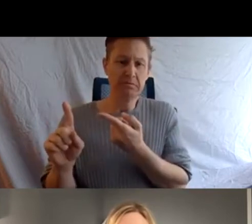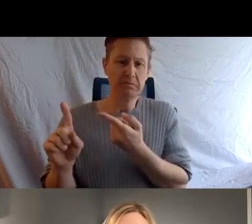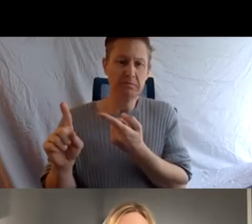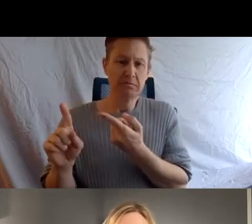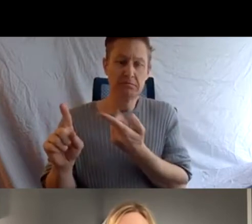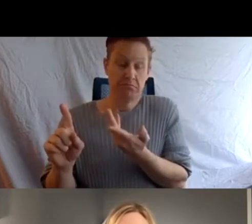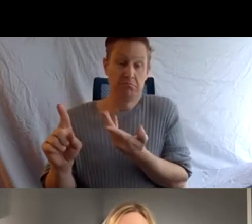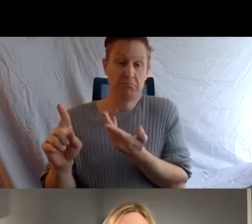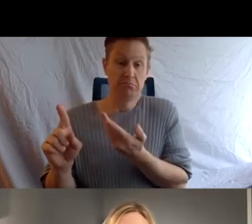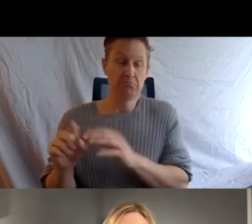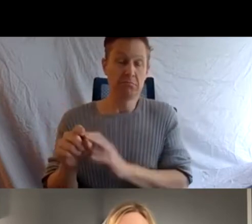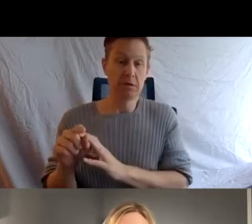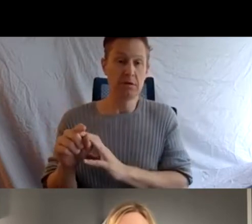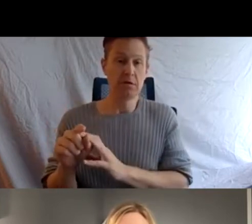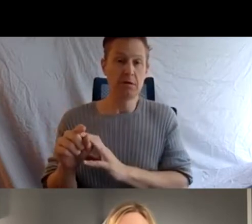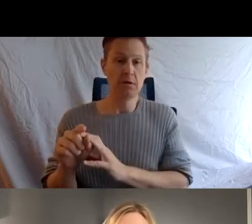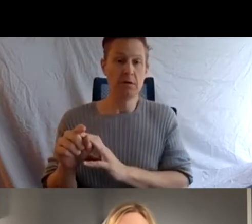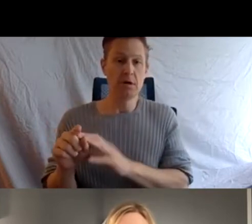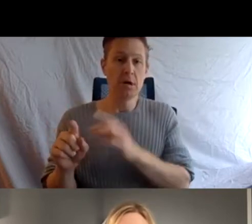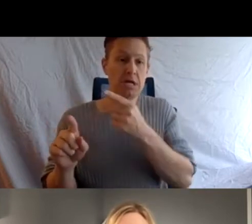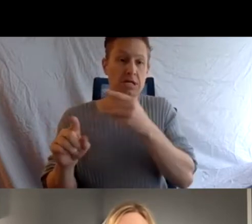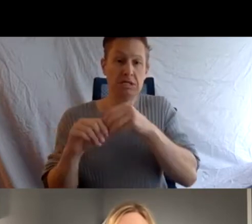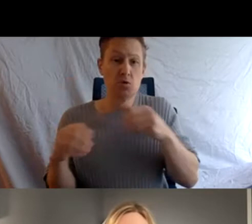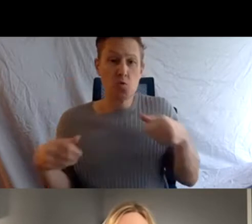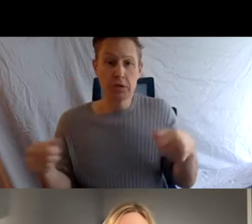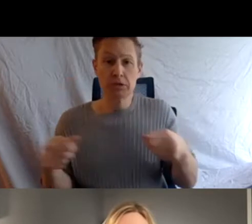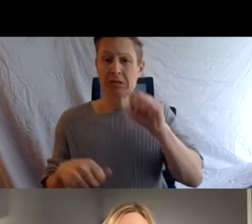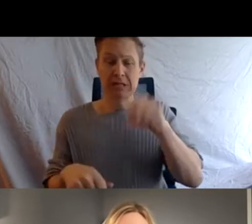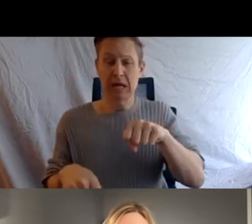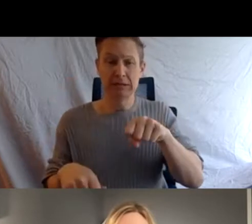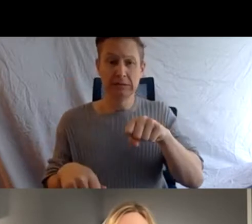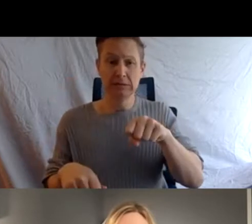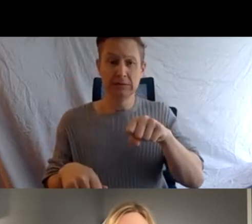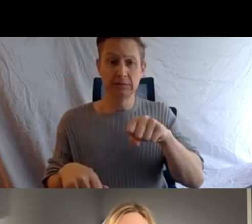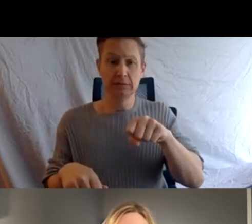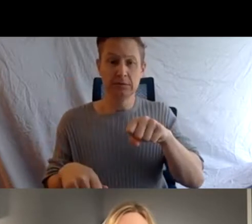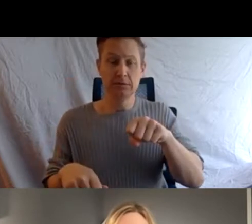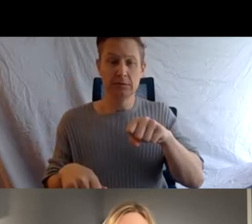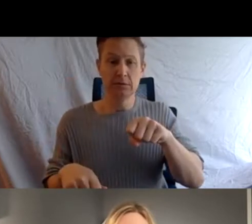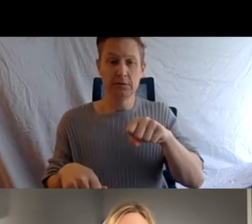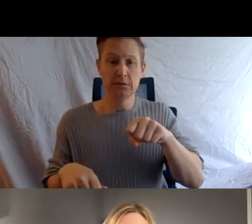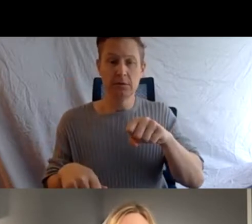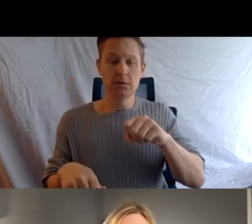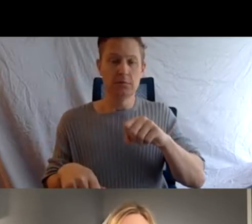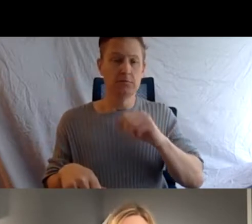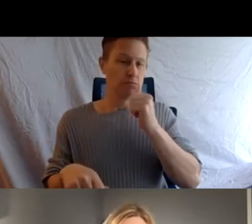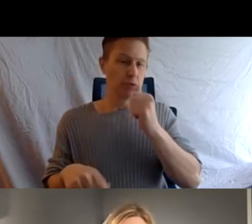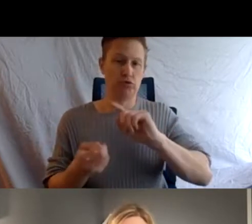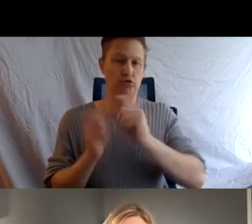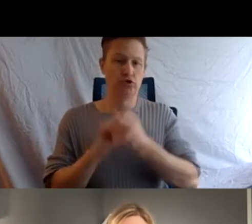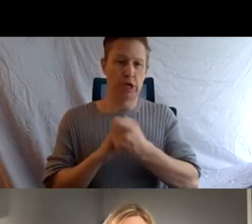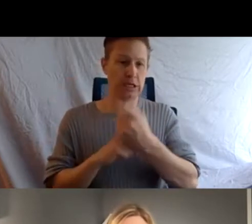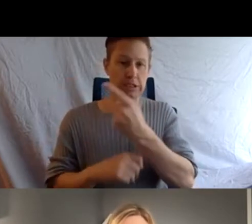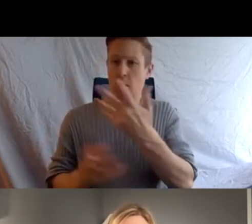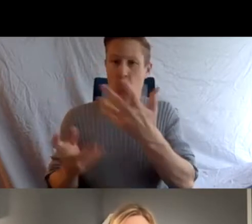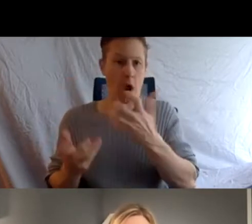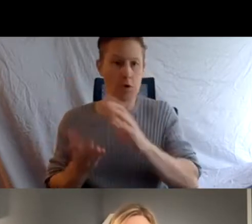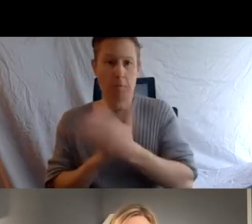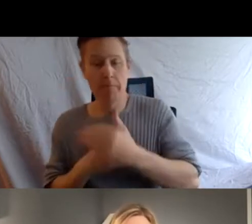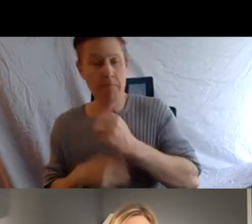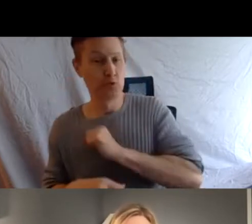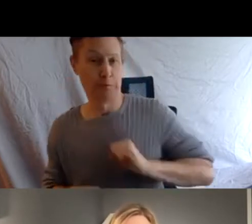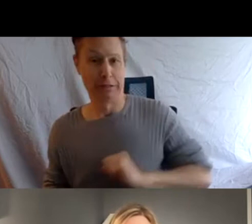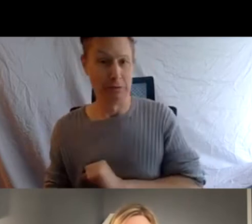kid. Just because he is in a wheelchair doesn't change the fact that he wants to be a superhero. He